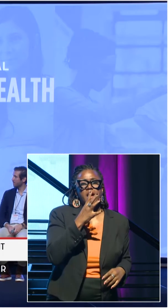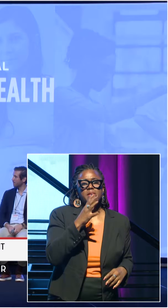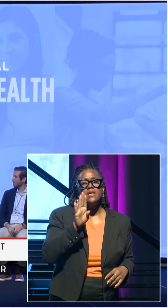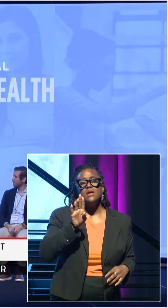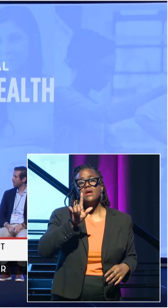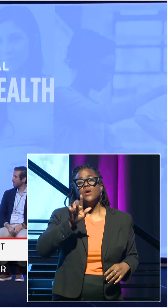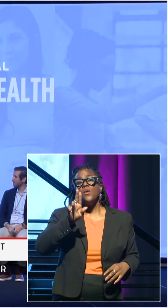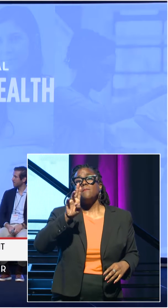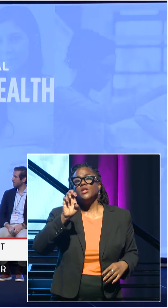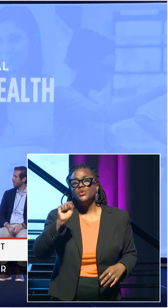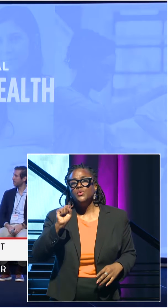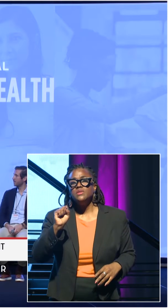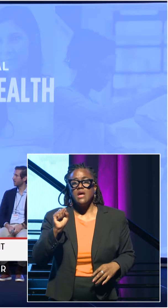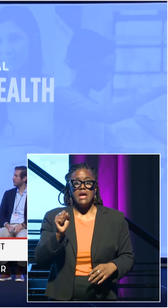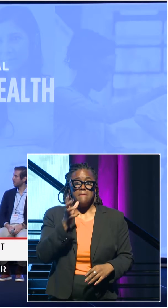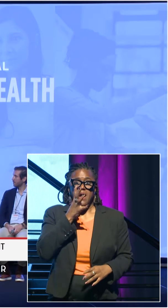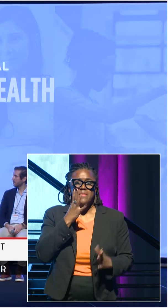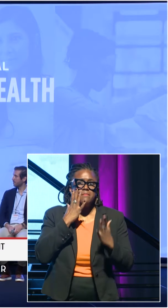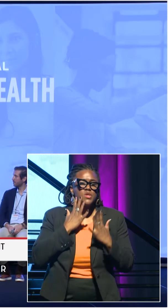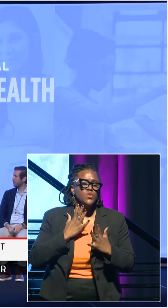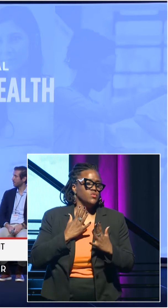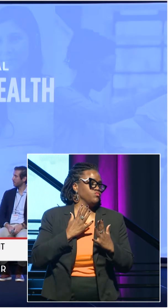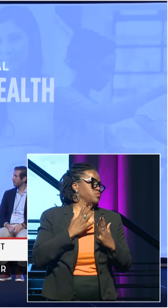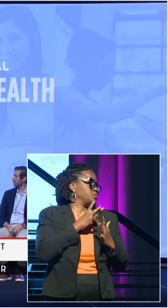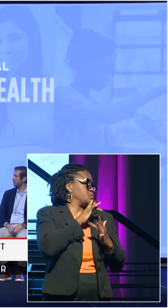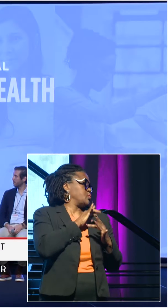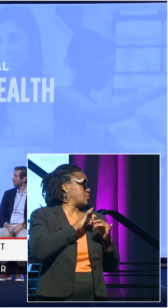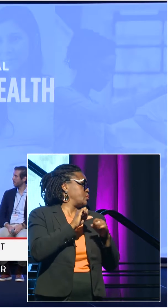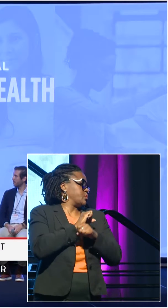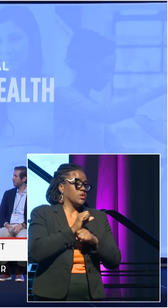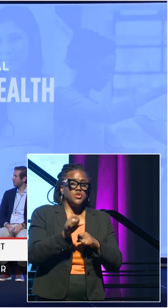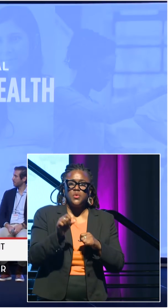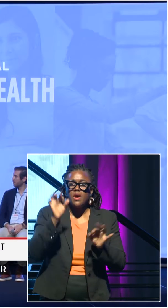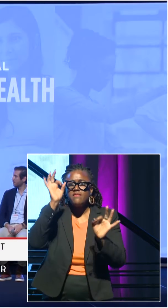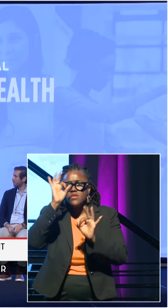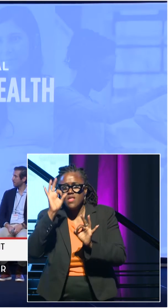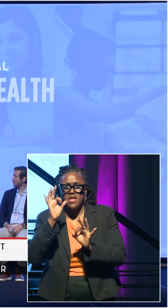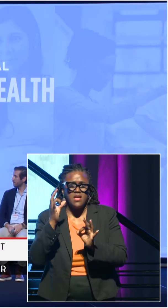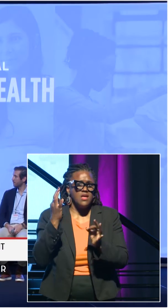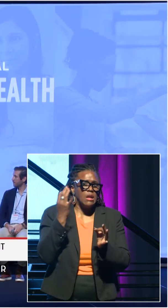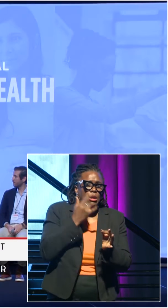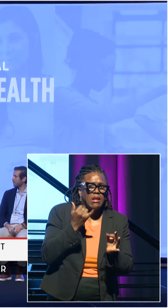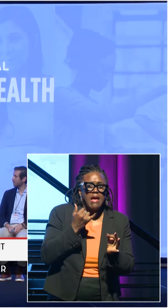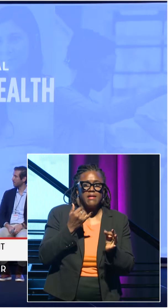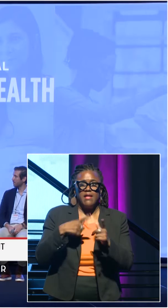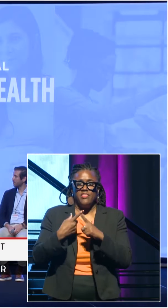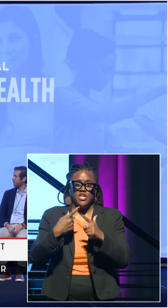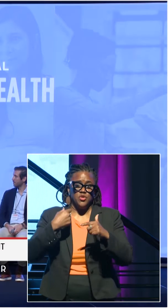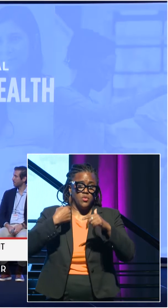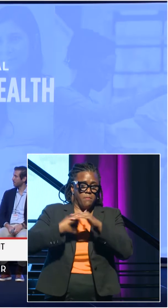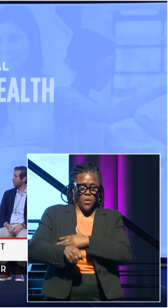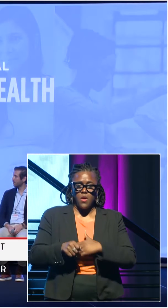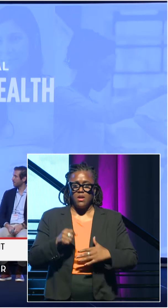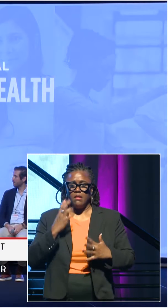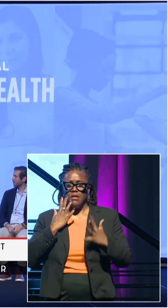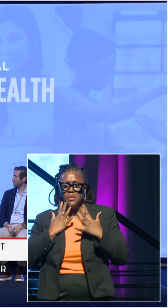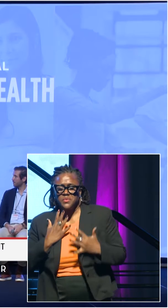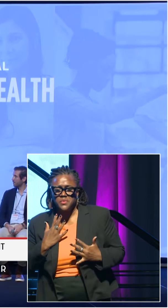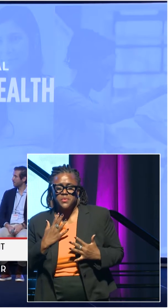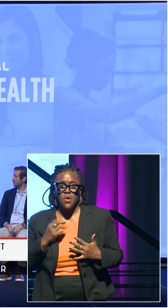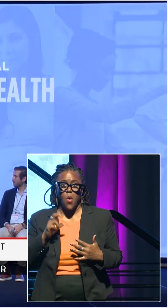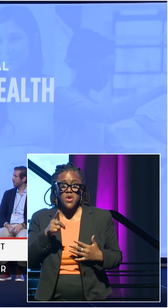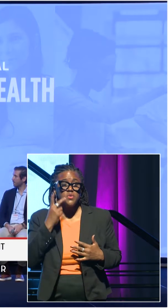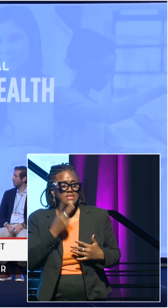Mommy blues are real. And sometimes you don't know what that looks like until you're going through it yourself or you see a